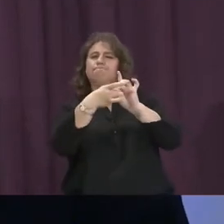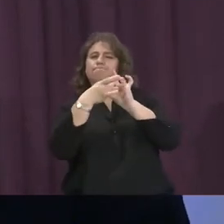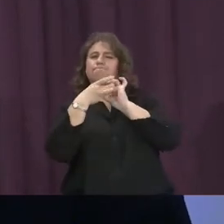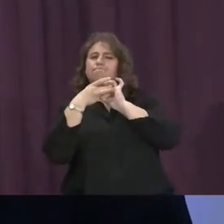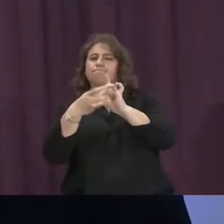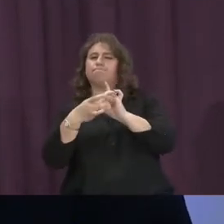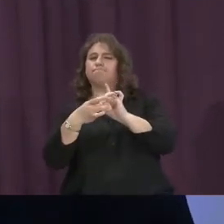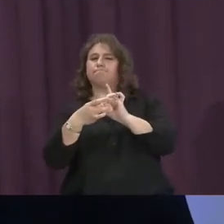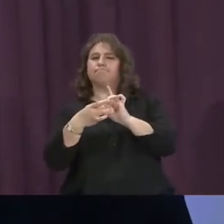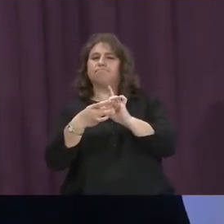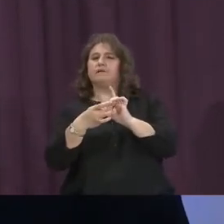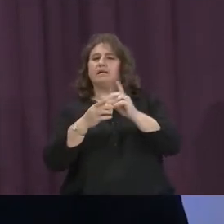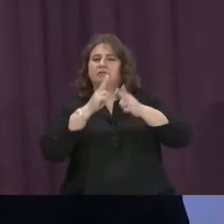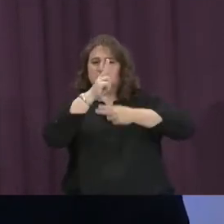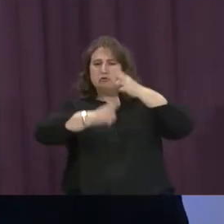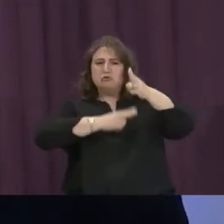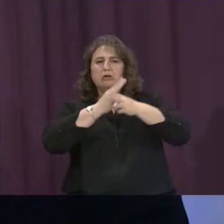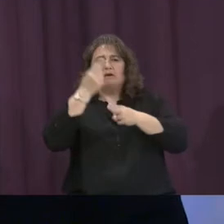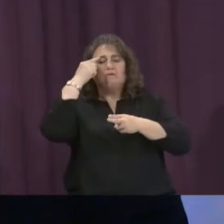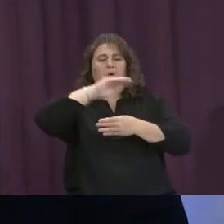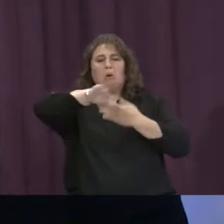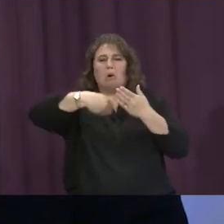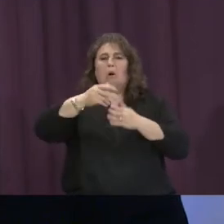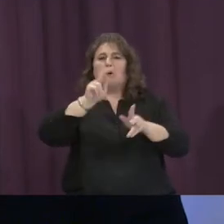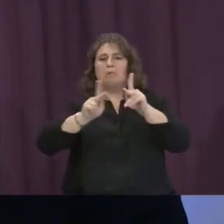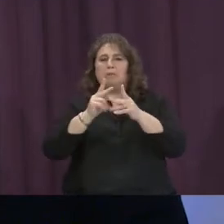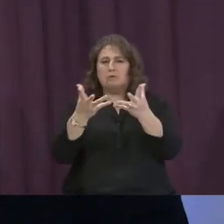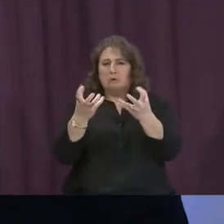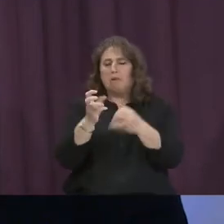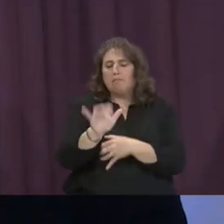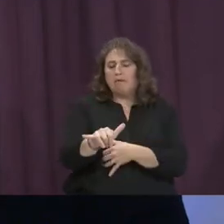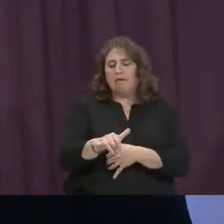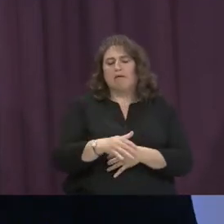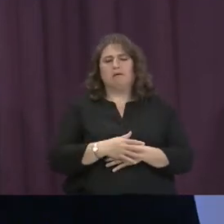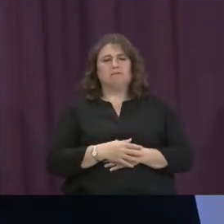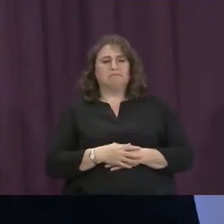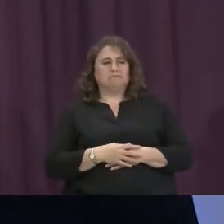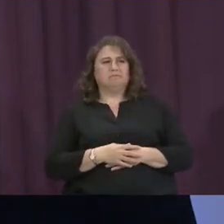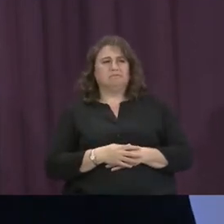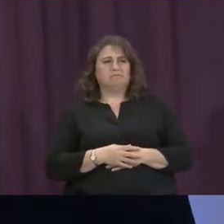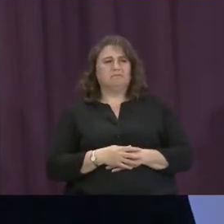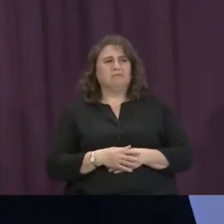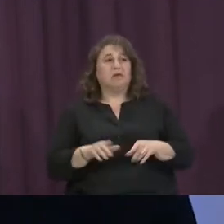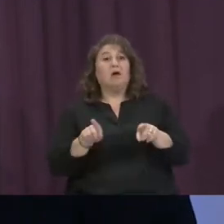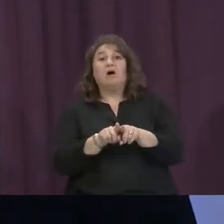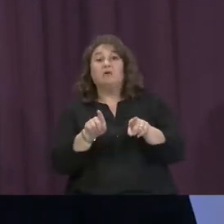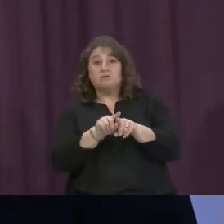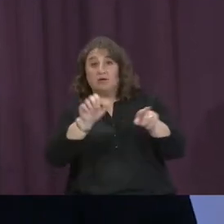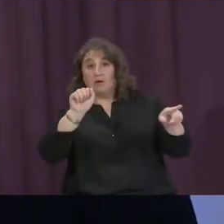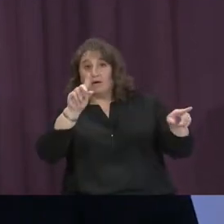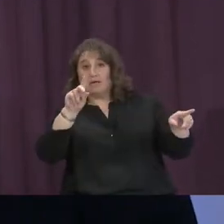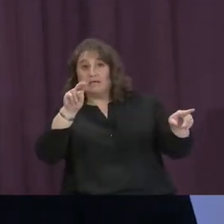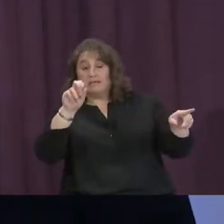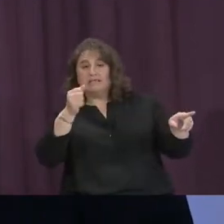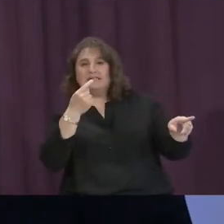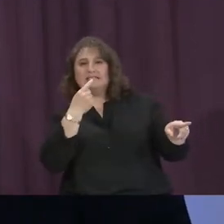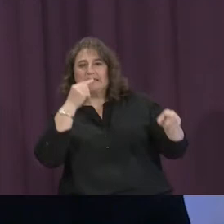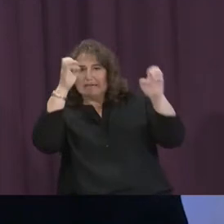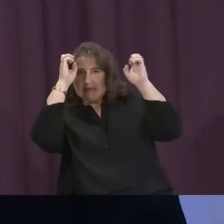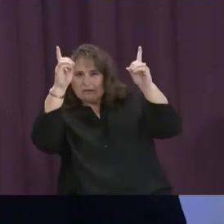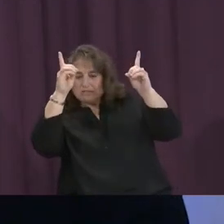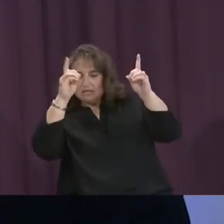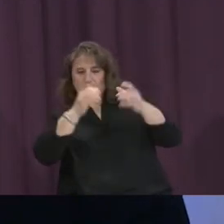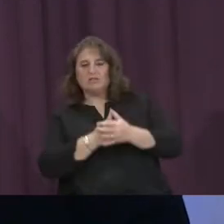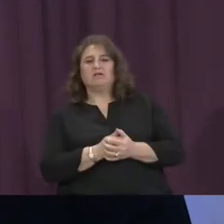I think, is universal for everyone. And also, kind of what Adina was talking about with education, we all have a